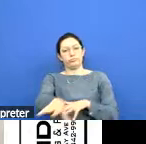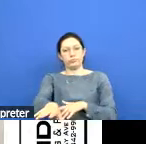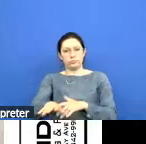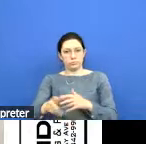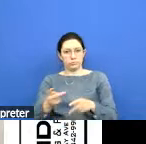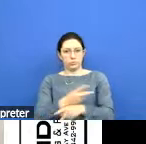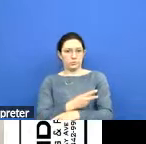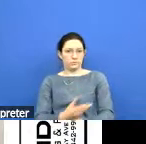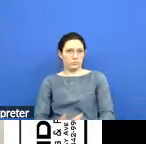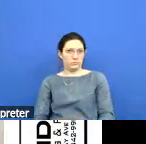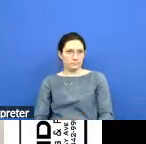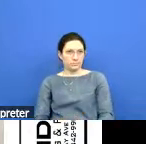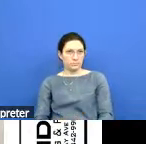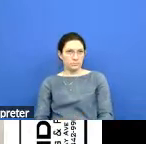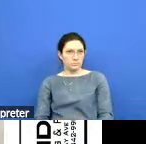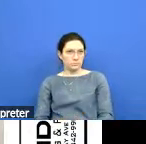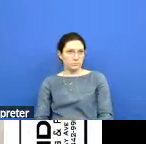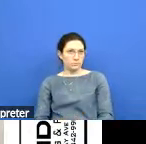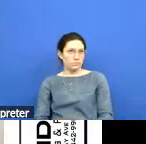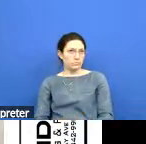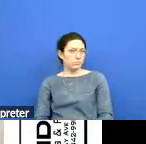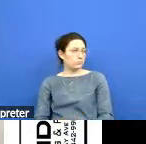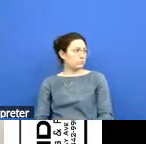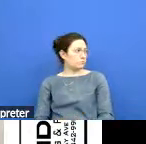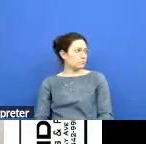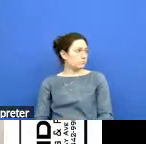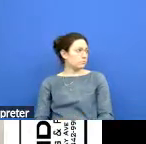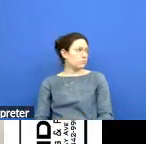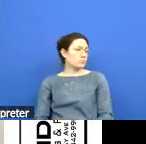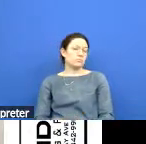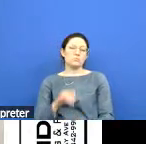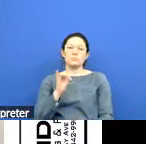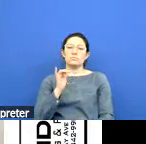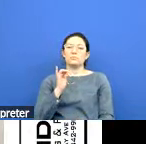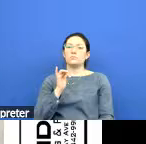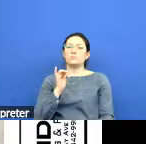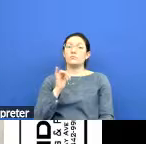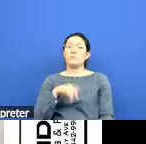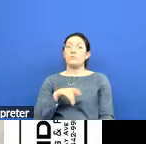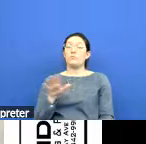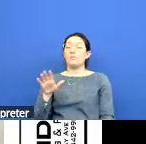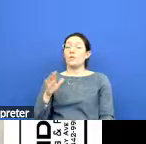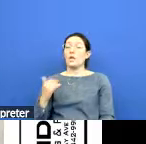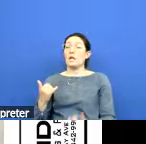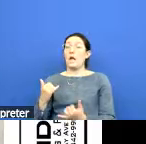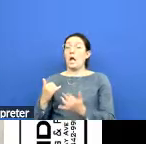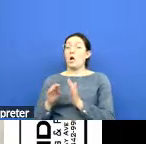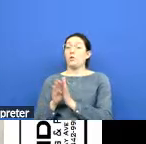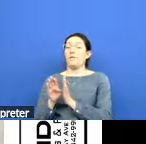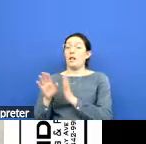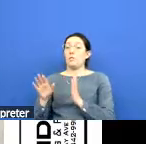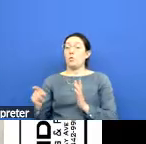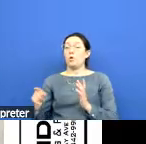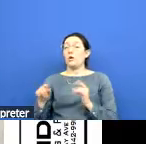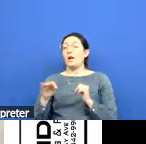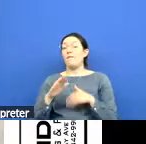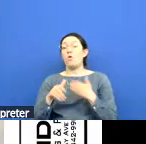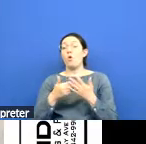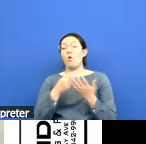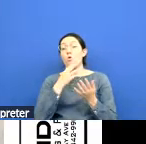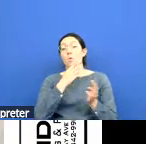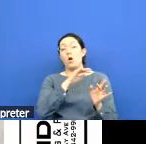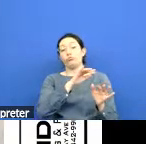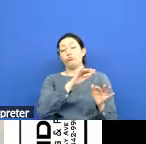it as a drainage easement there. So this goes back to, as they're gonna, obviously, if all that water's coming this way and it's